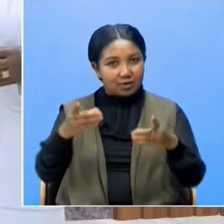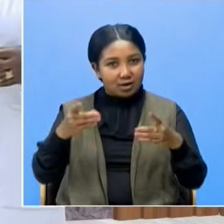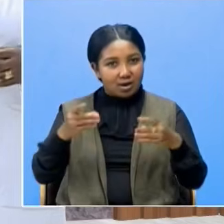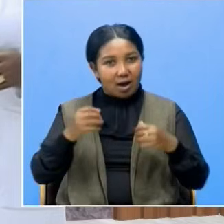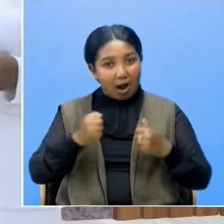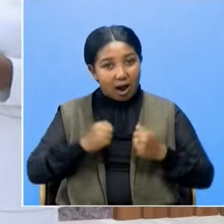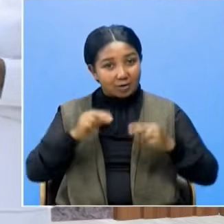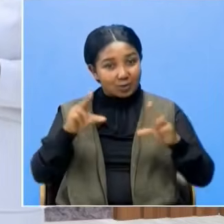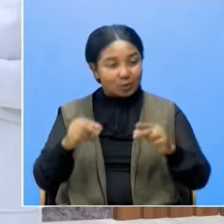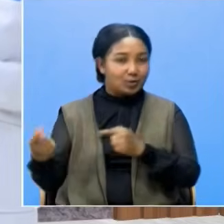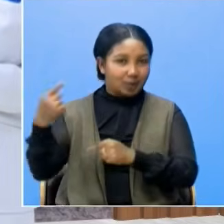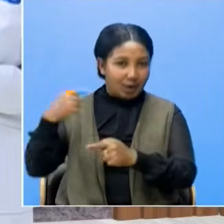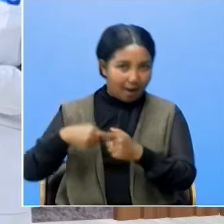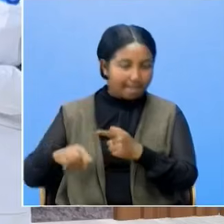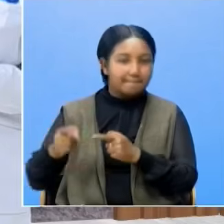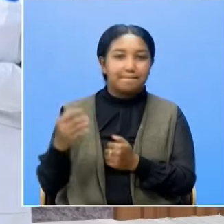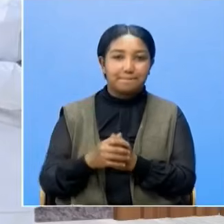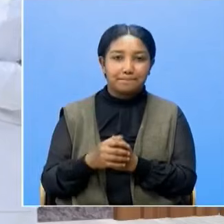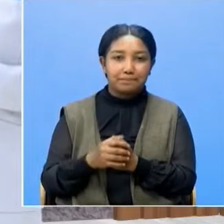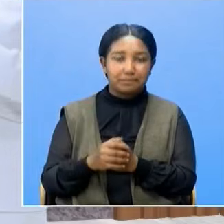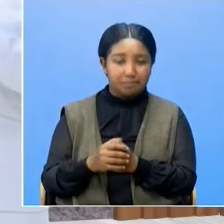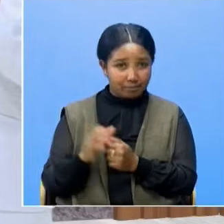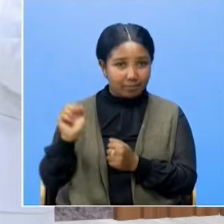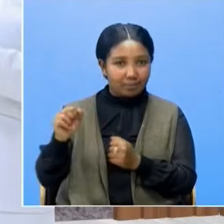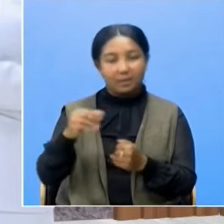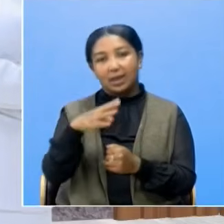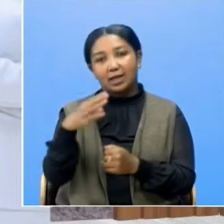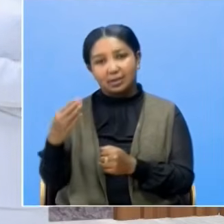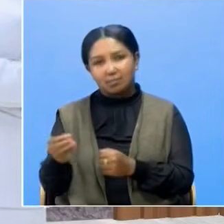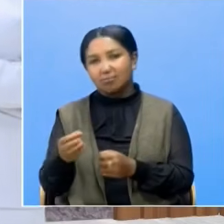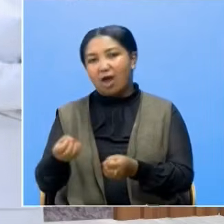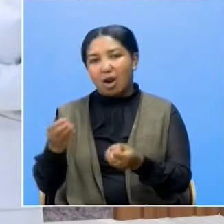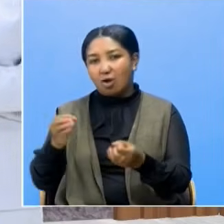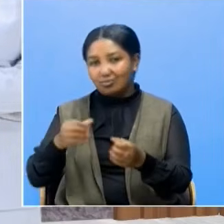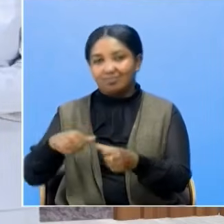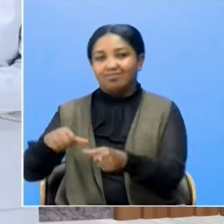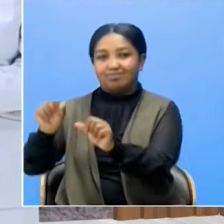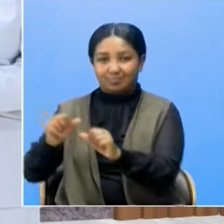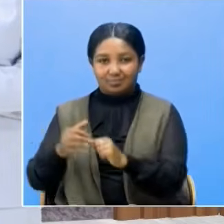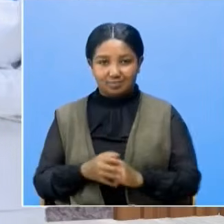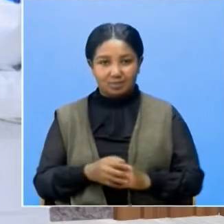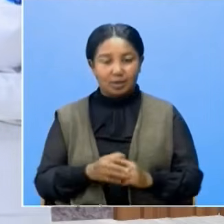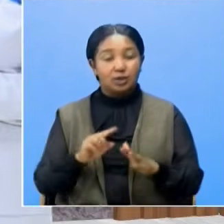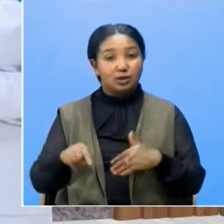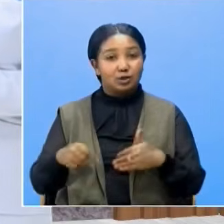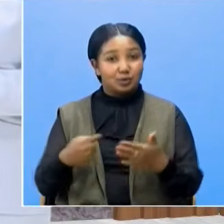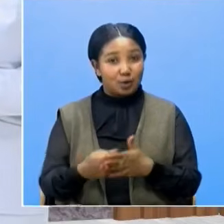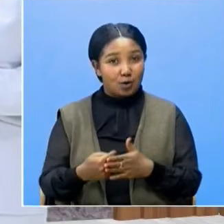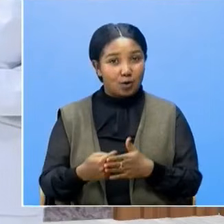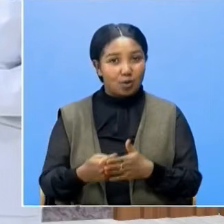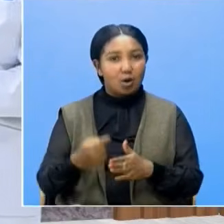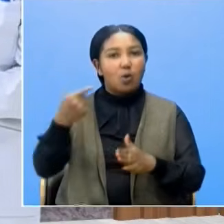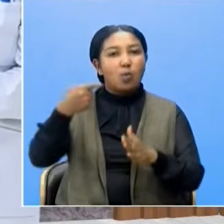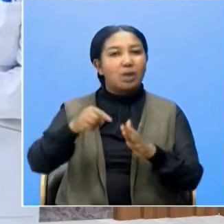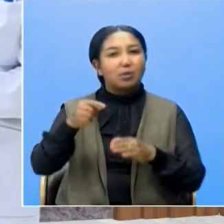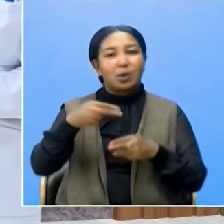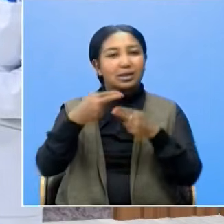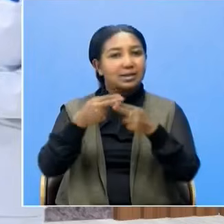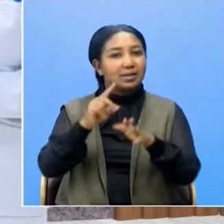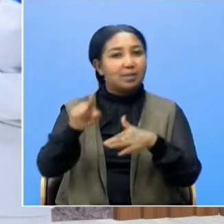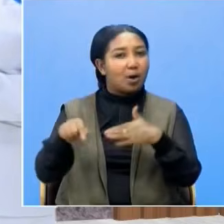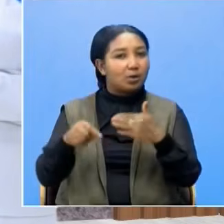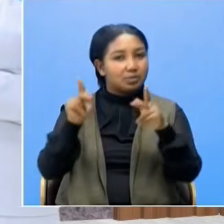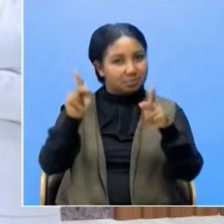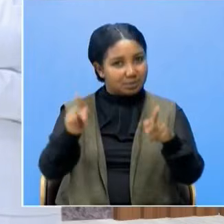not come. Yes? Yeah, and a lot, right? So, what can we say about